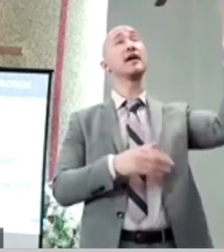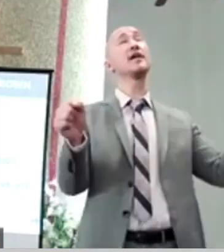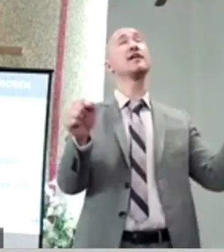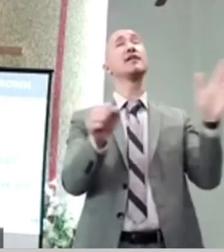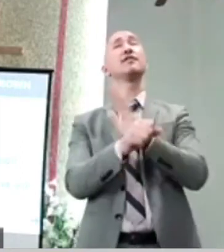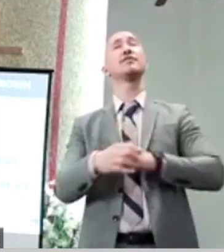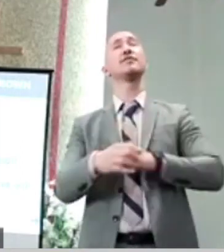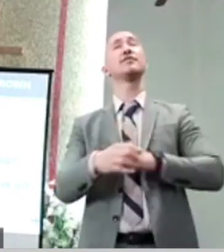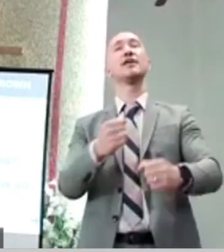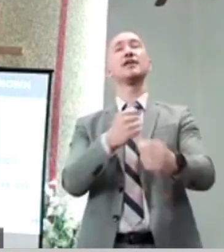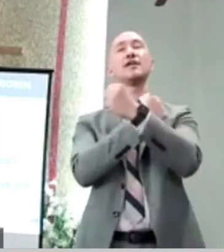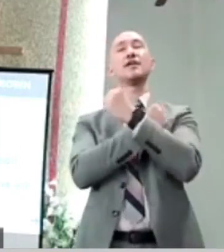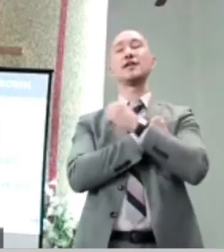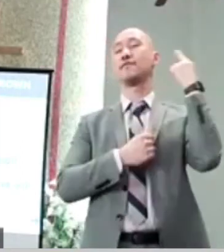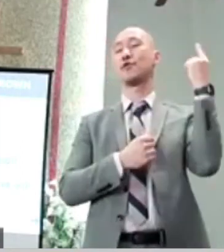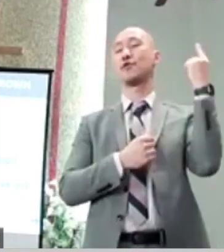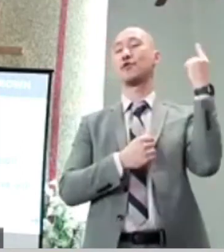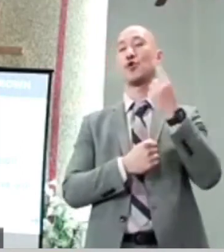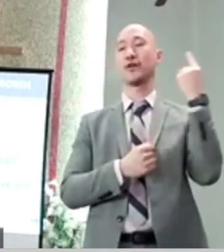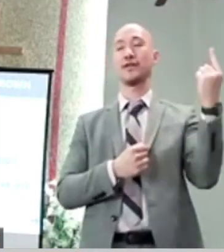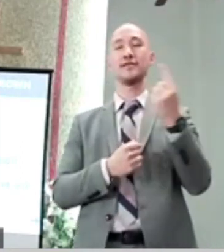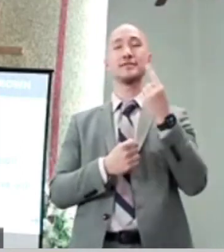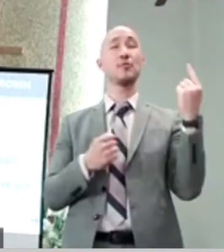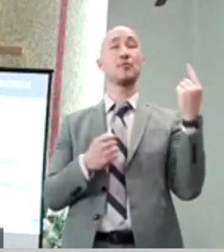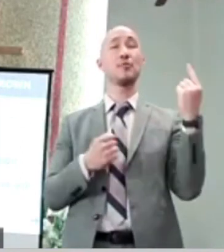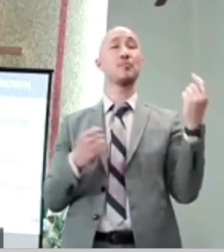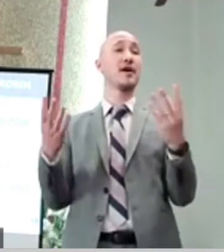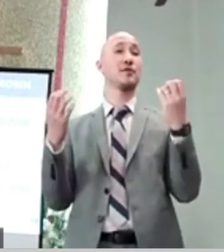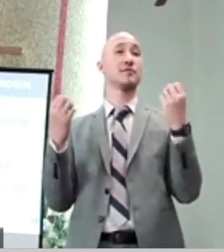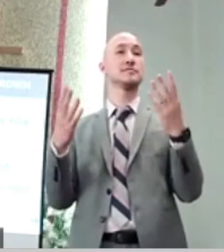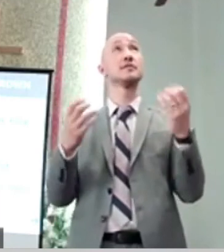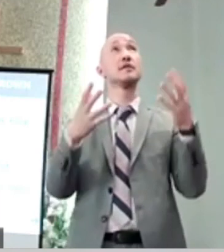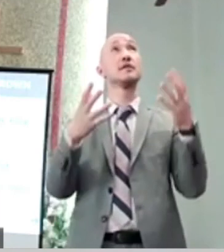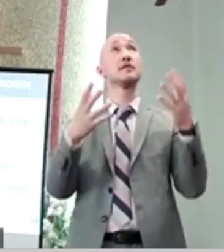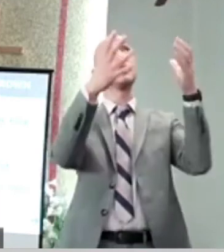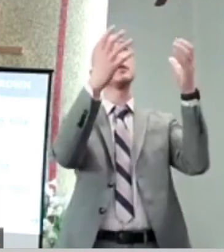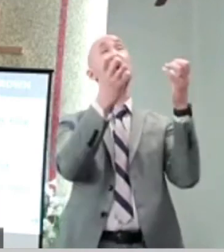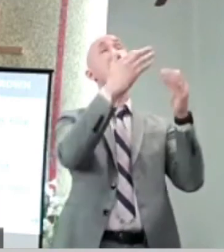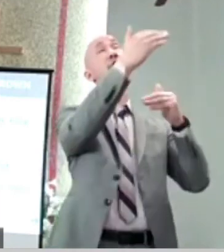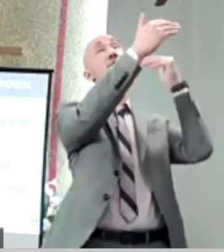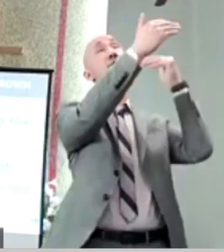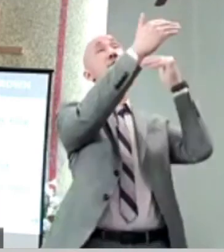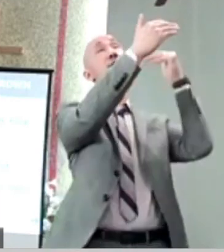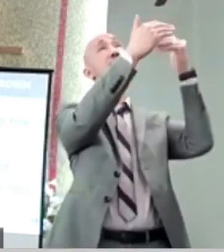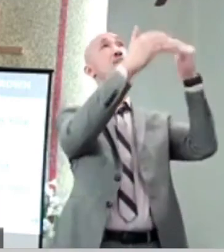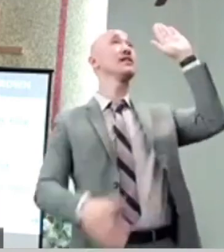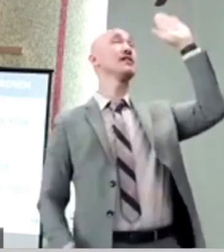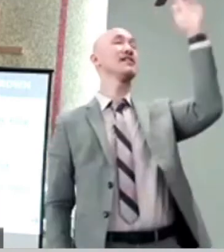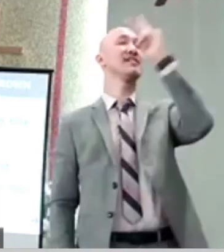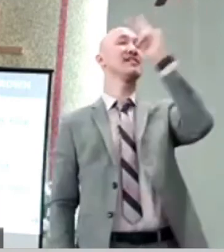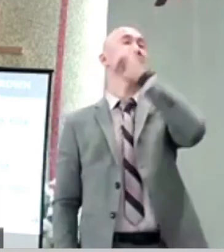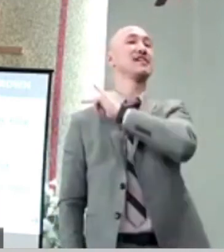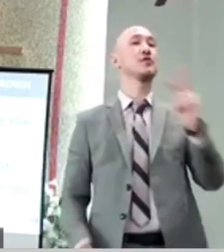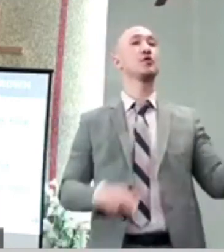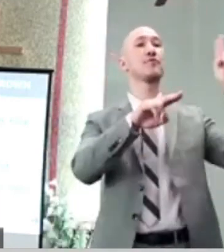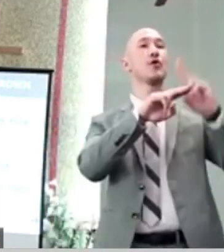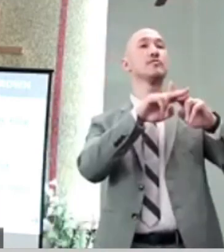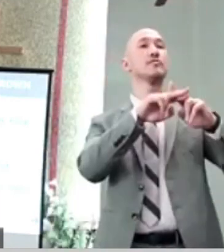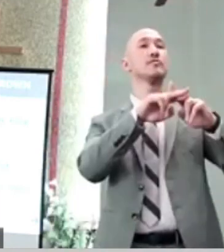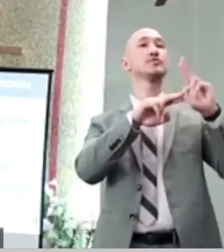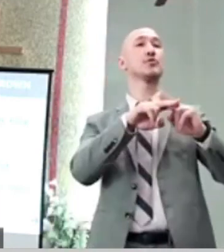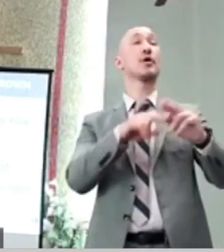there love always abound. let me